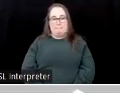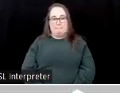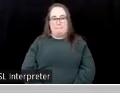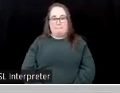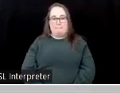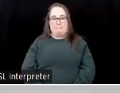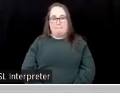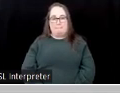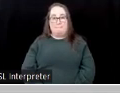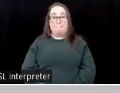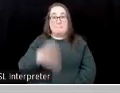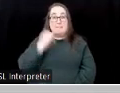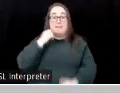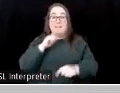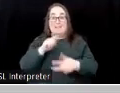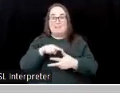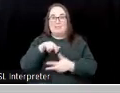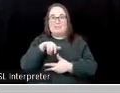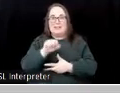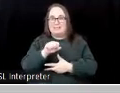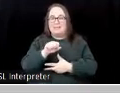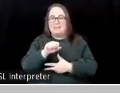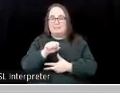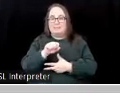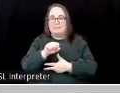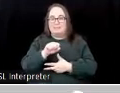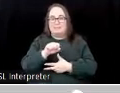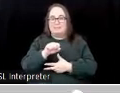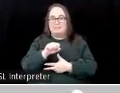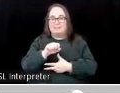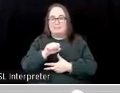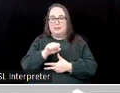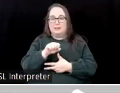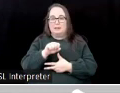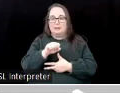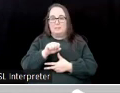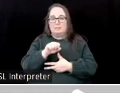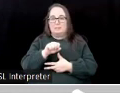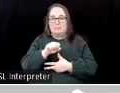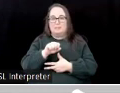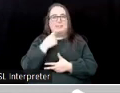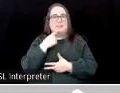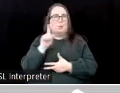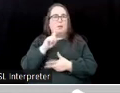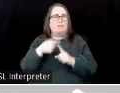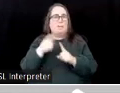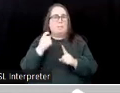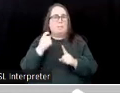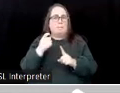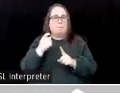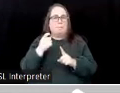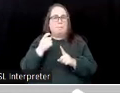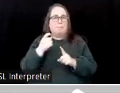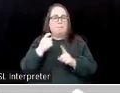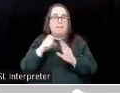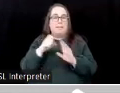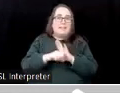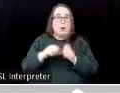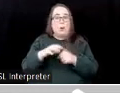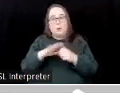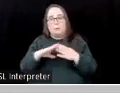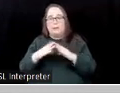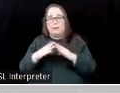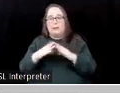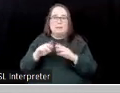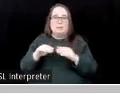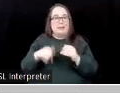If you do answer yes, can you please place in the chat your state, local community, and can you provide